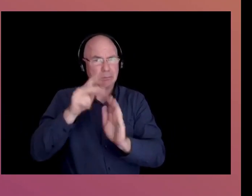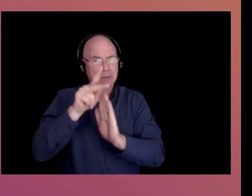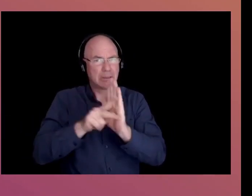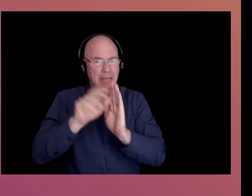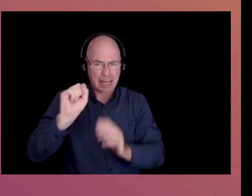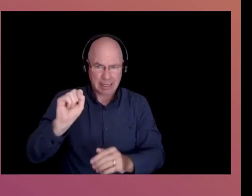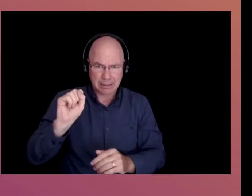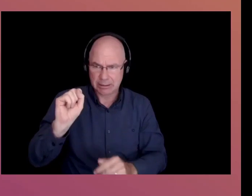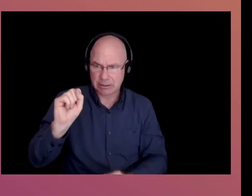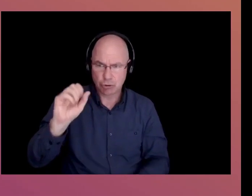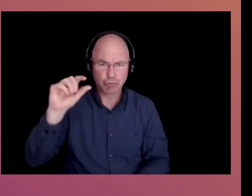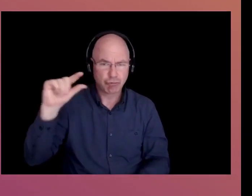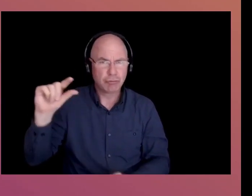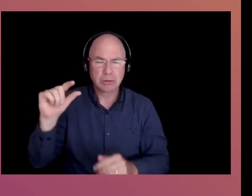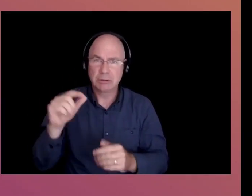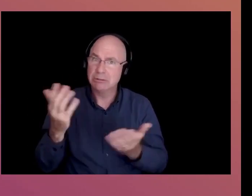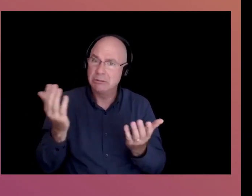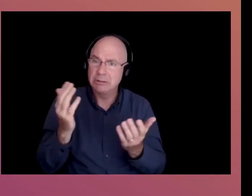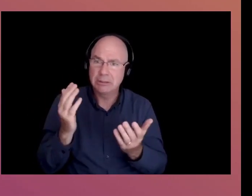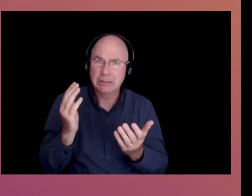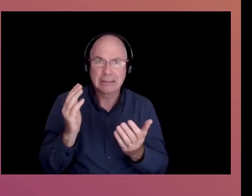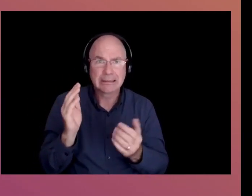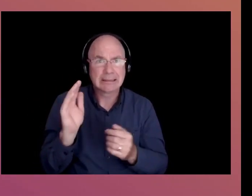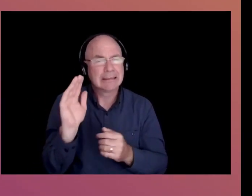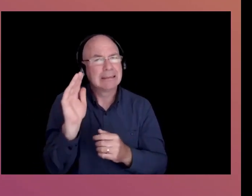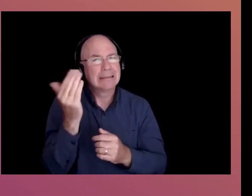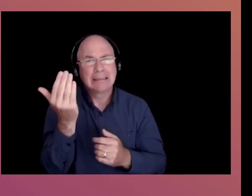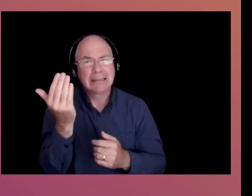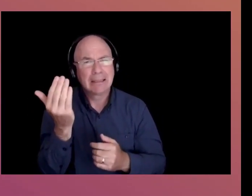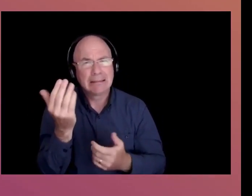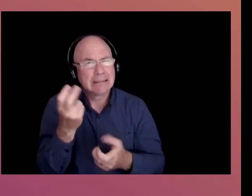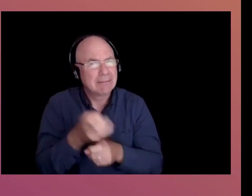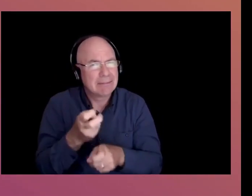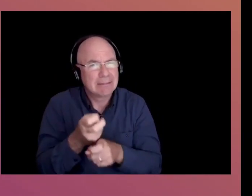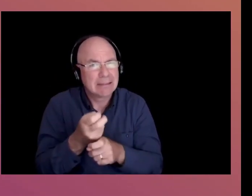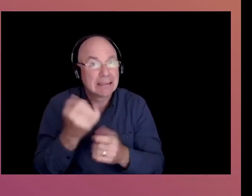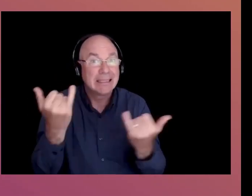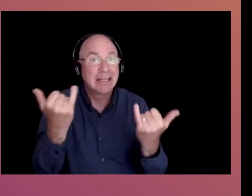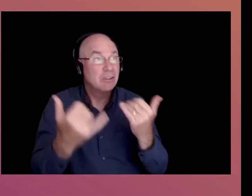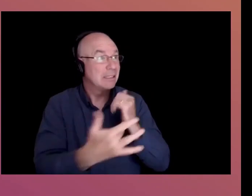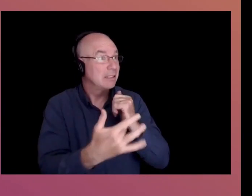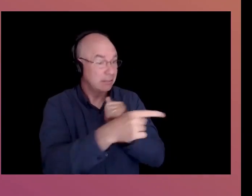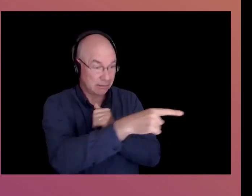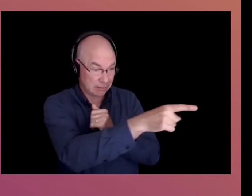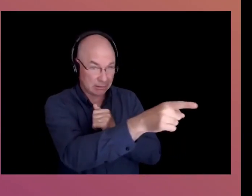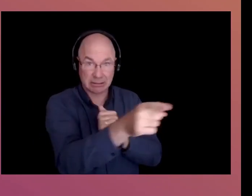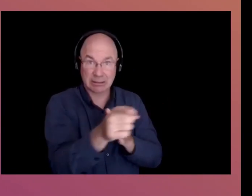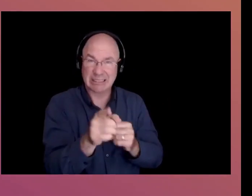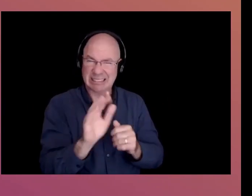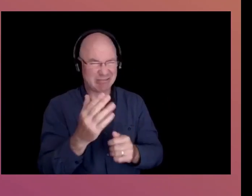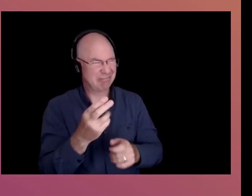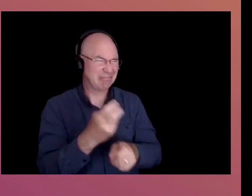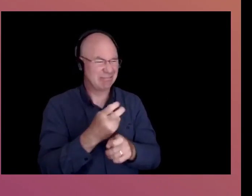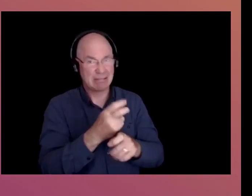seems very difficult if we look only at current technologies. But by developing